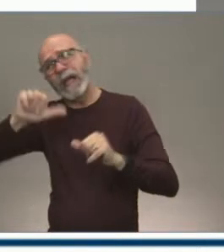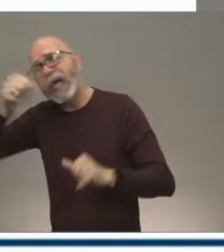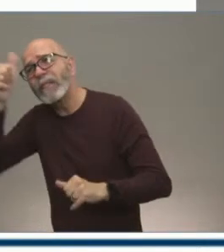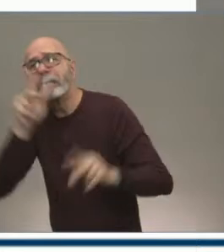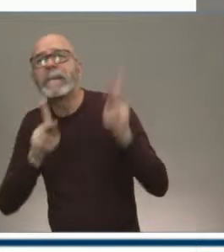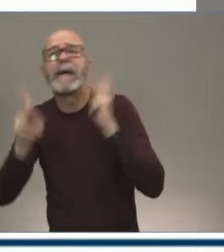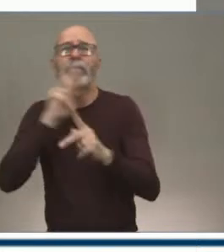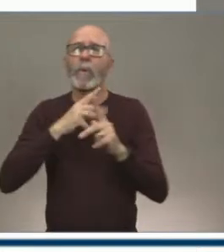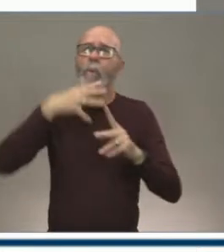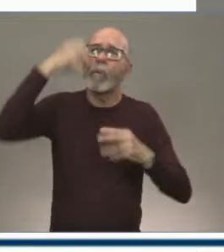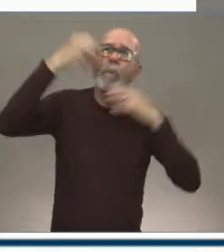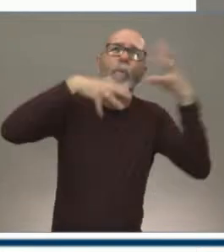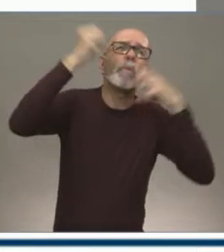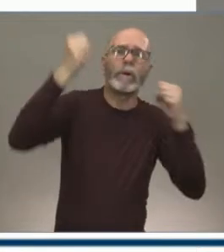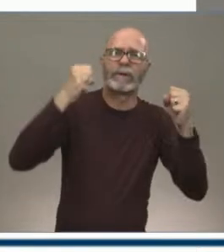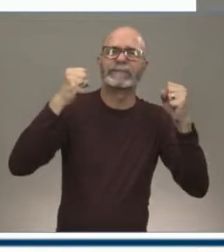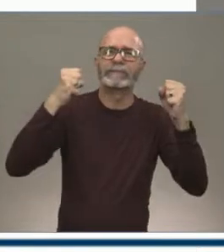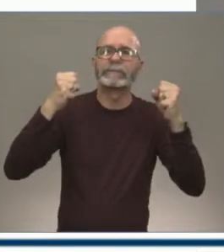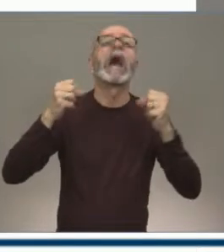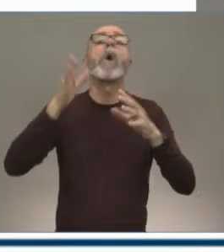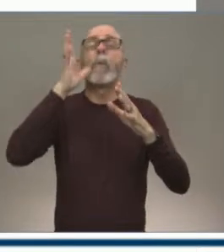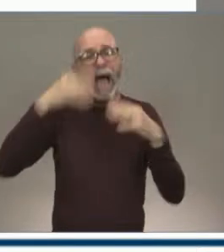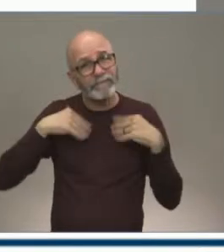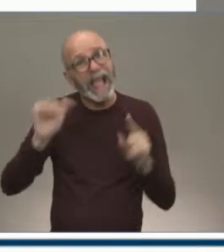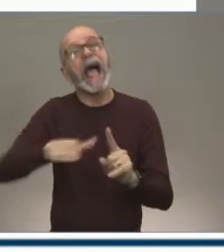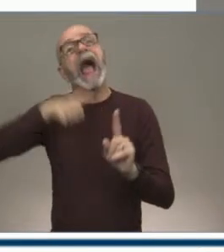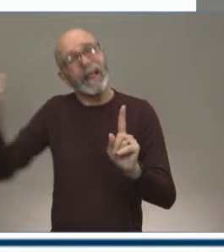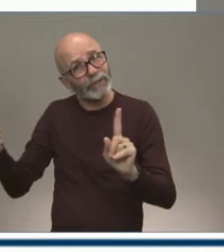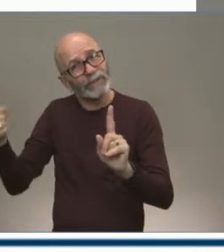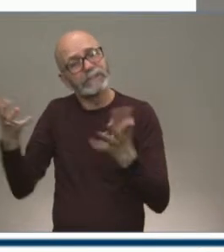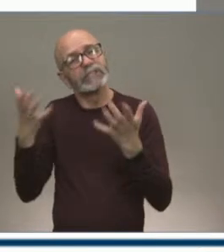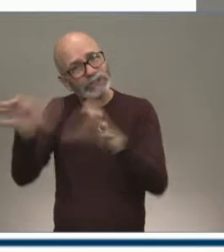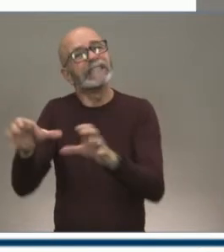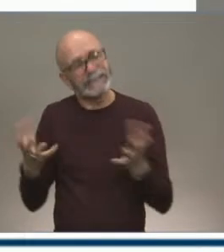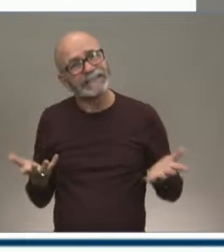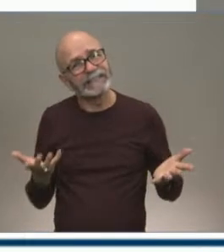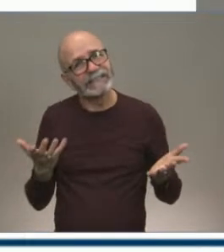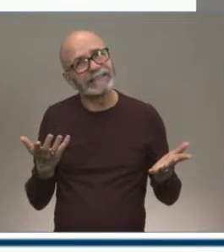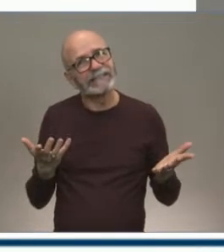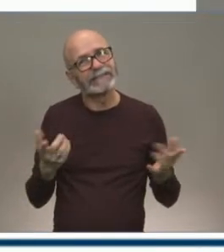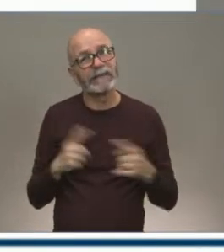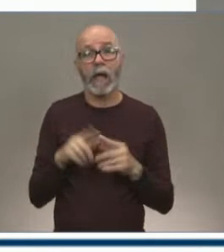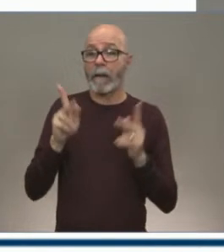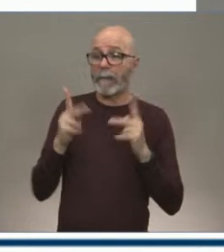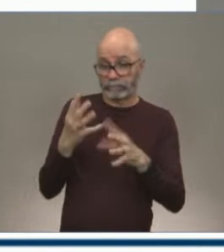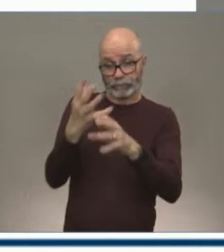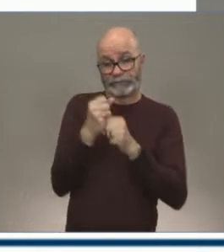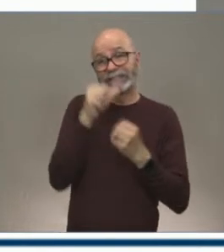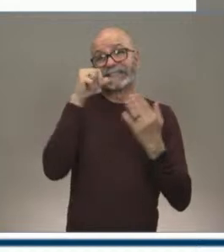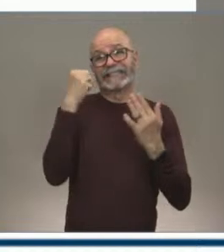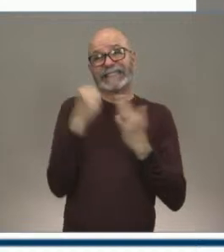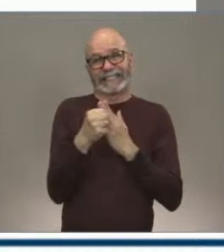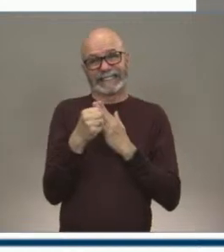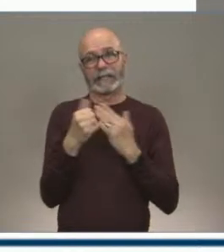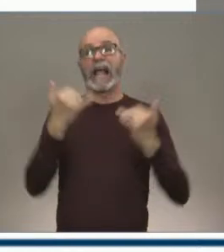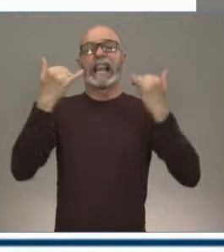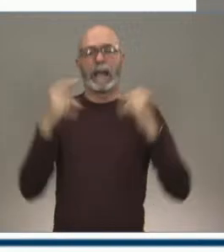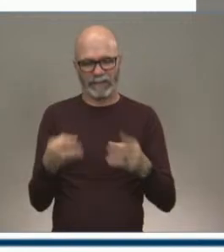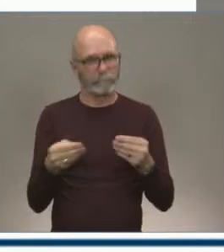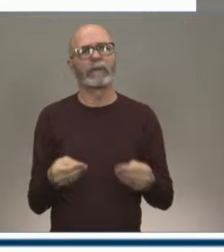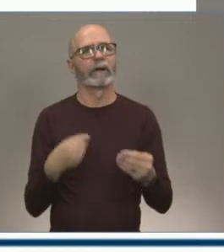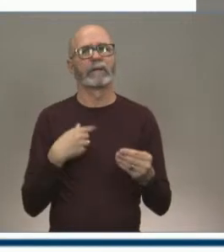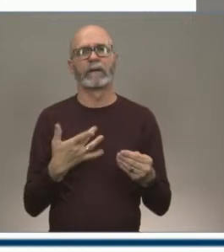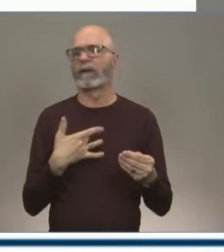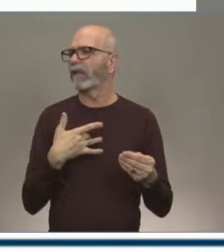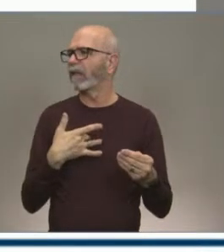to get vaccinated, and the people who got a letter and are now disappointed because they now weren't